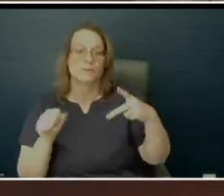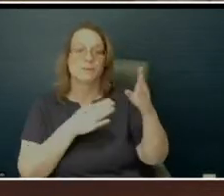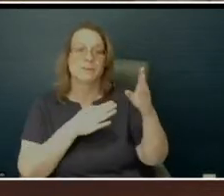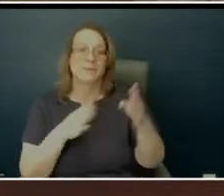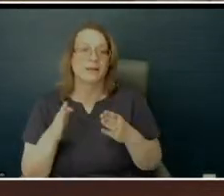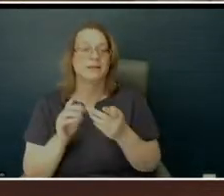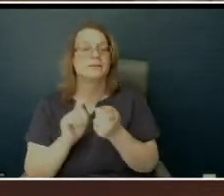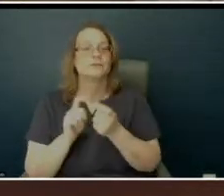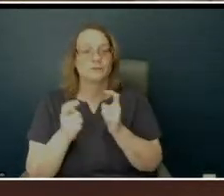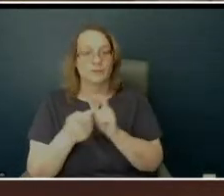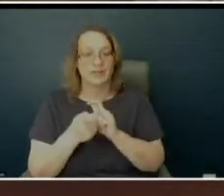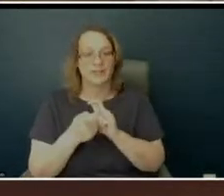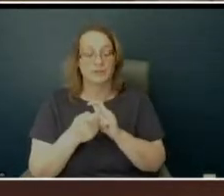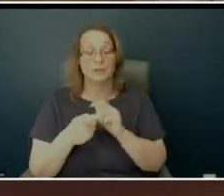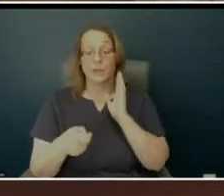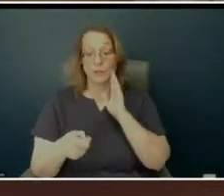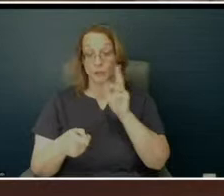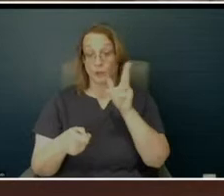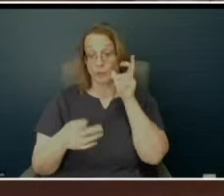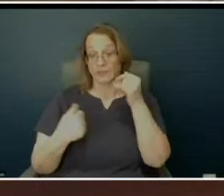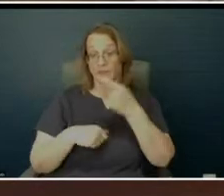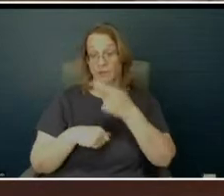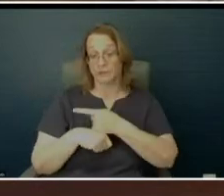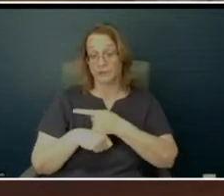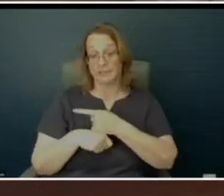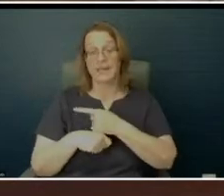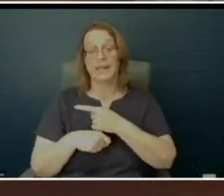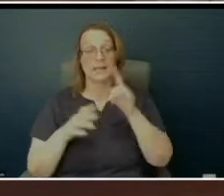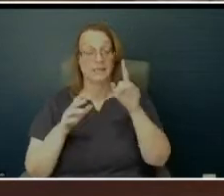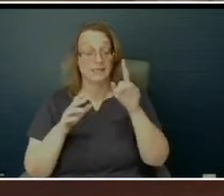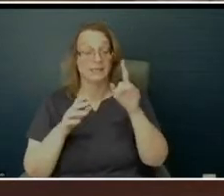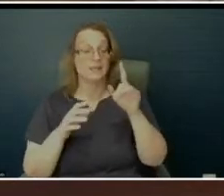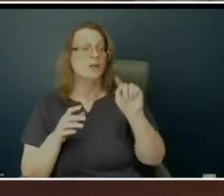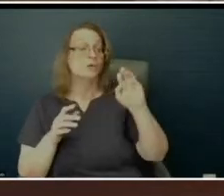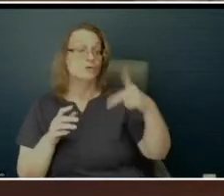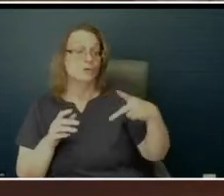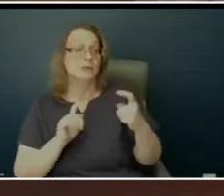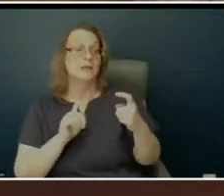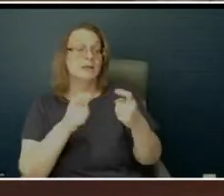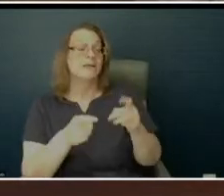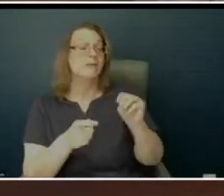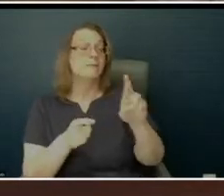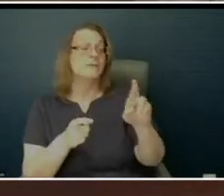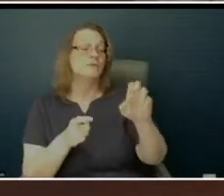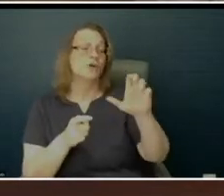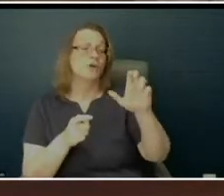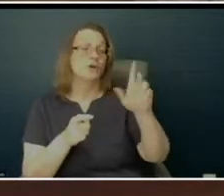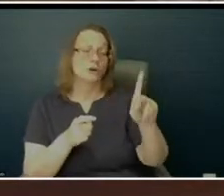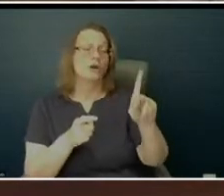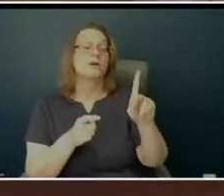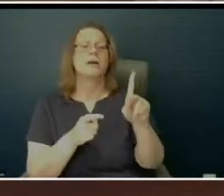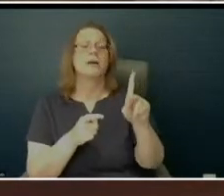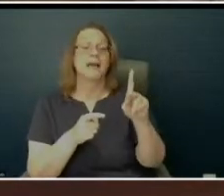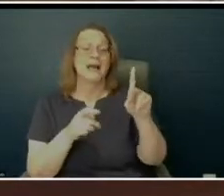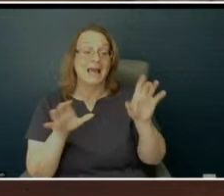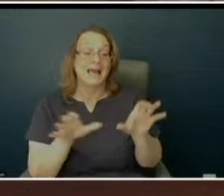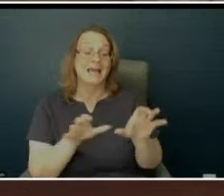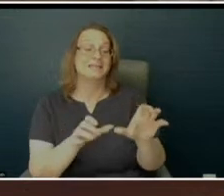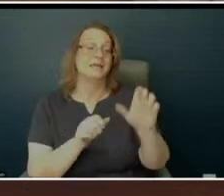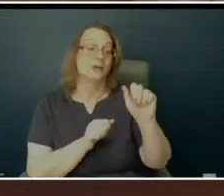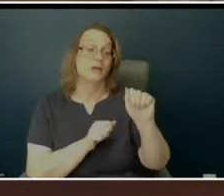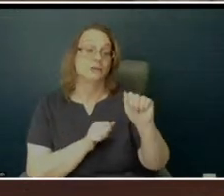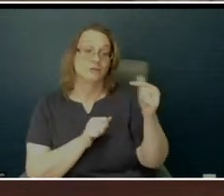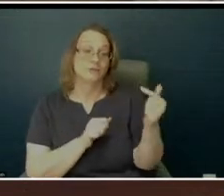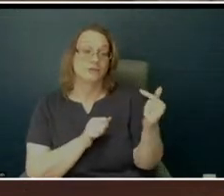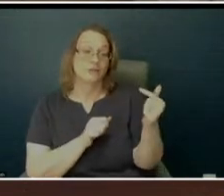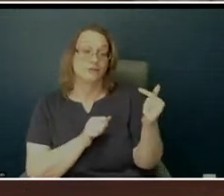today, Donald Trump offered Mr. Clark the job of acting Attorney General, replacing Mr. Rosen, with the understanding that Clark would